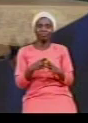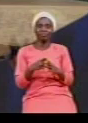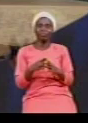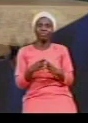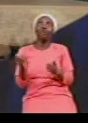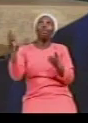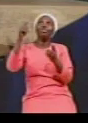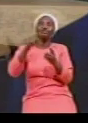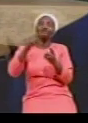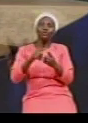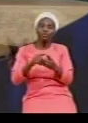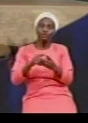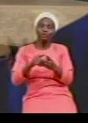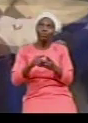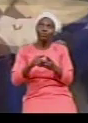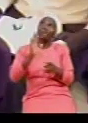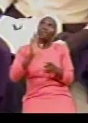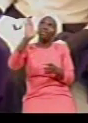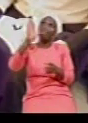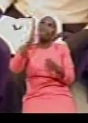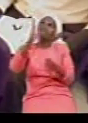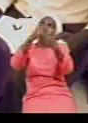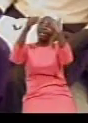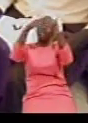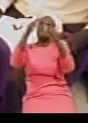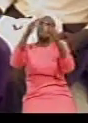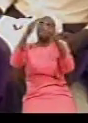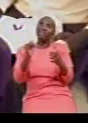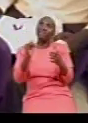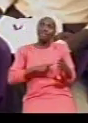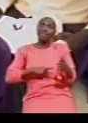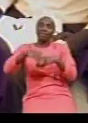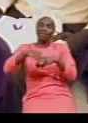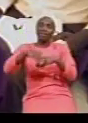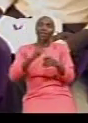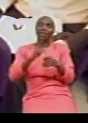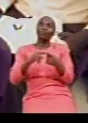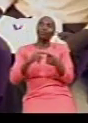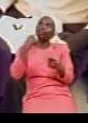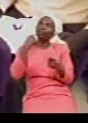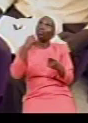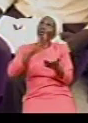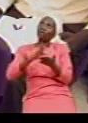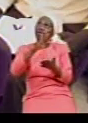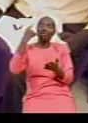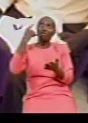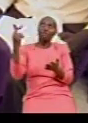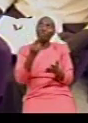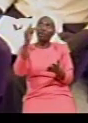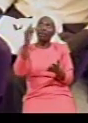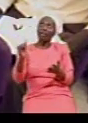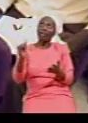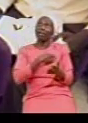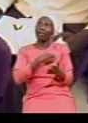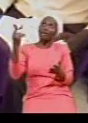unto his heavenly kingdom. To whom be glory forever and